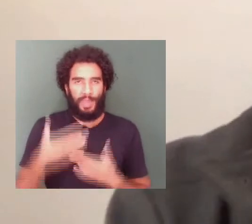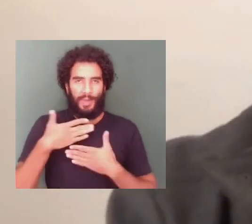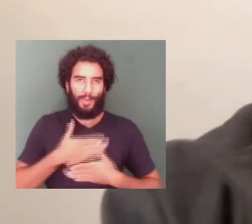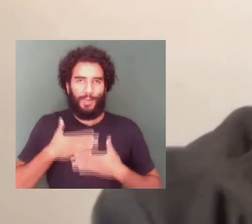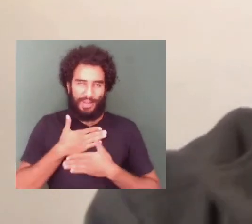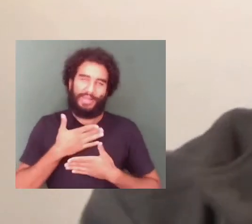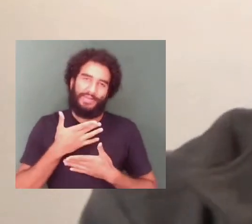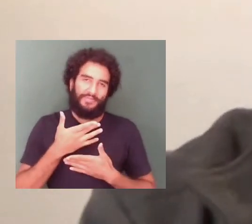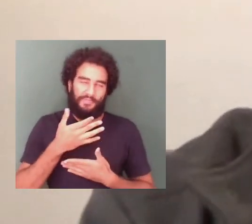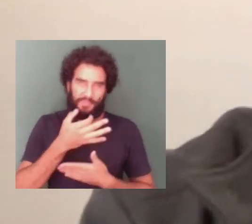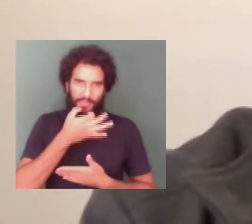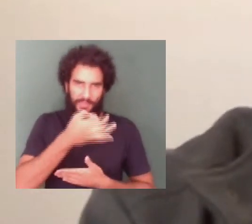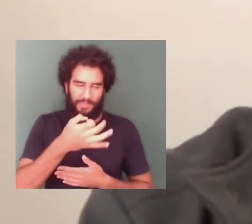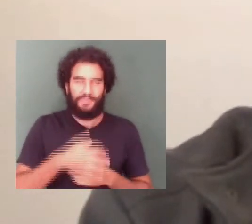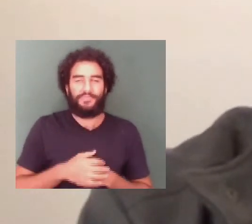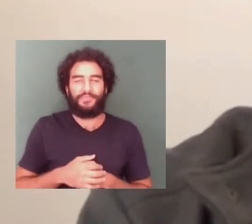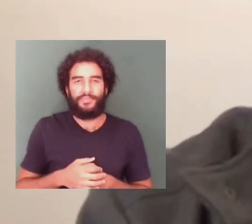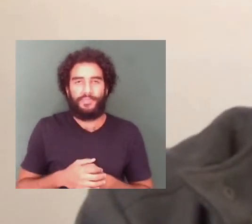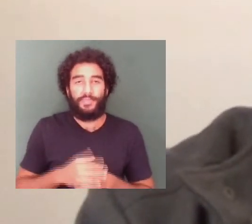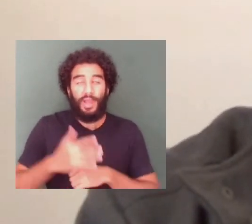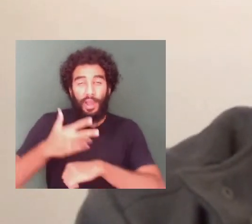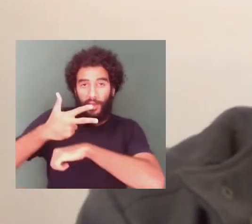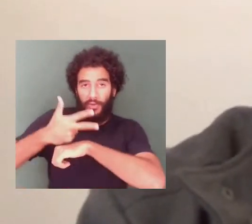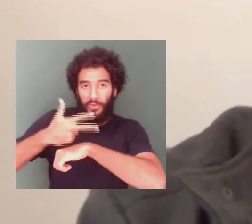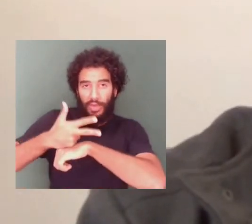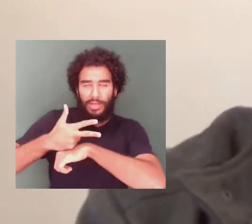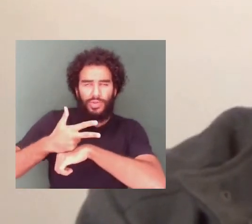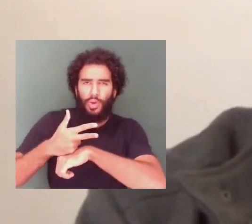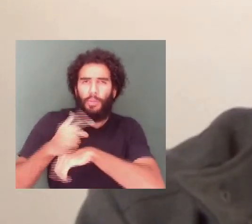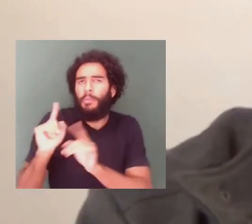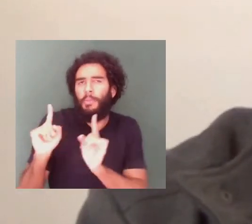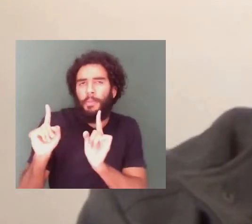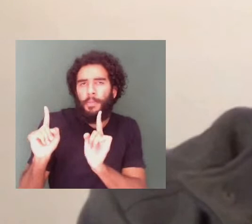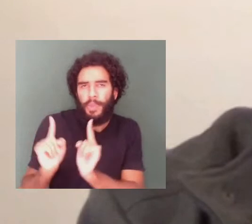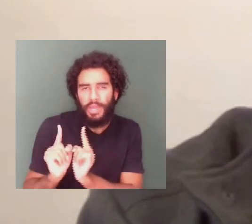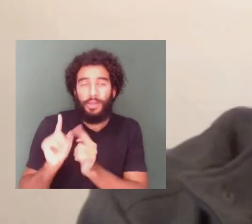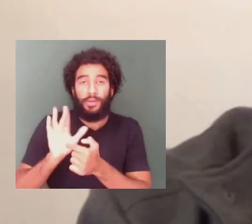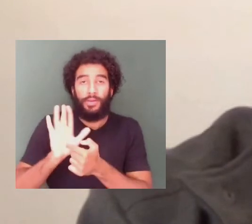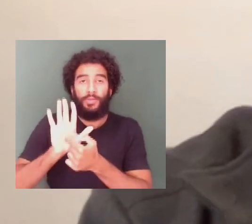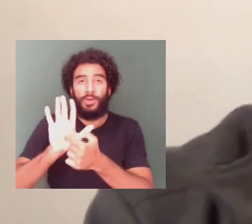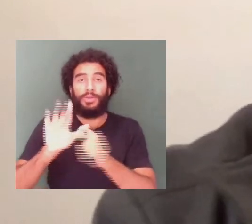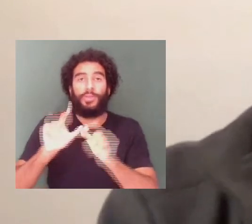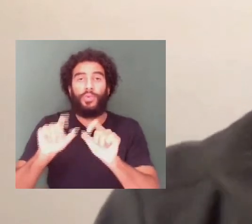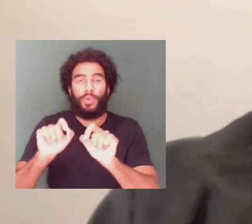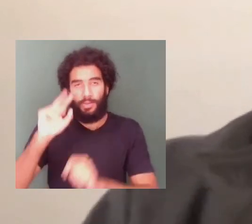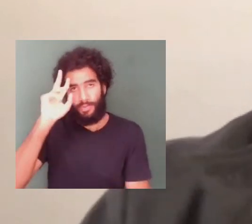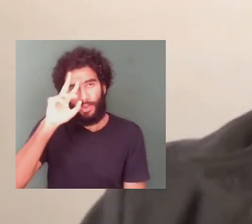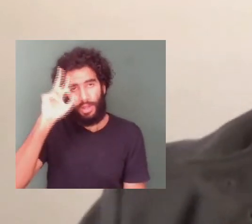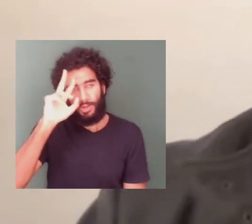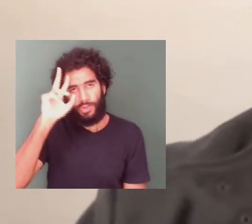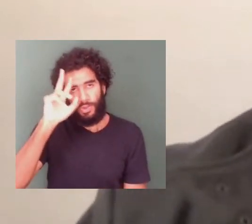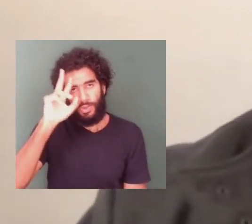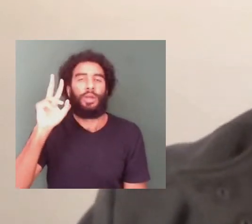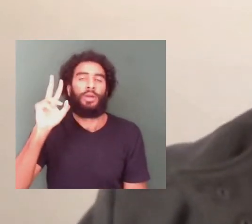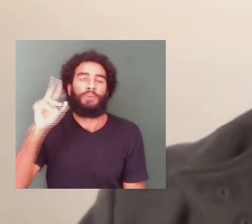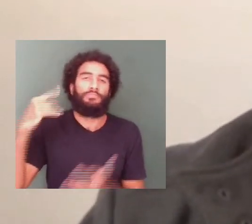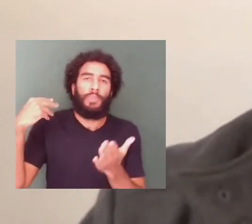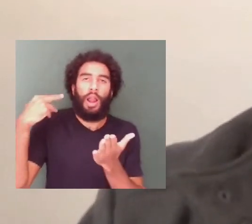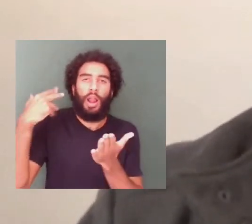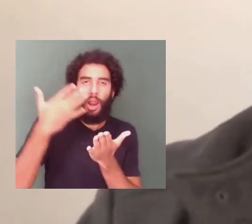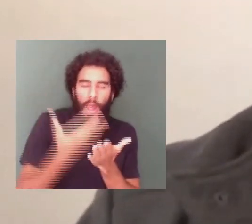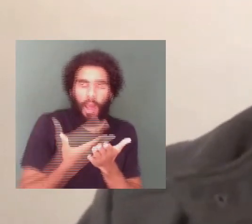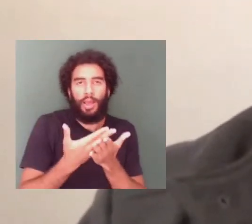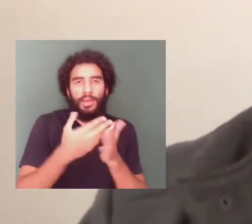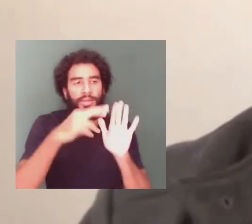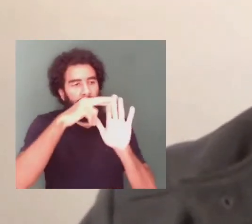Yes, it would be a pleasure. Well, this is a small video that shows a little bit about the history of